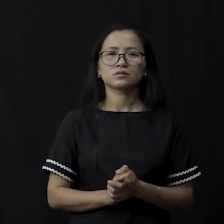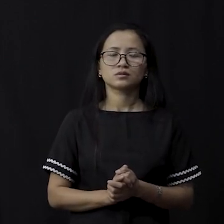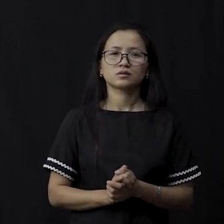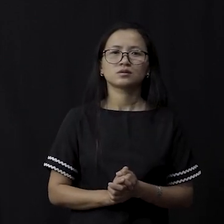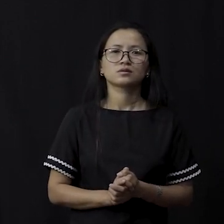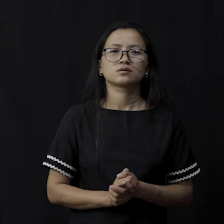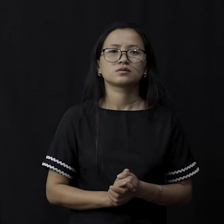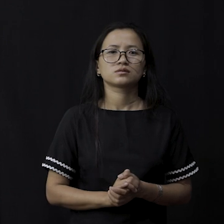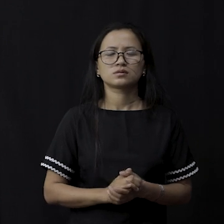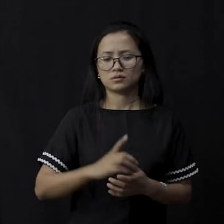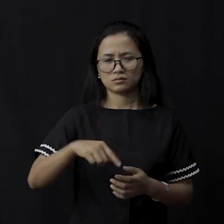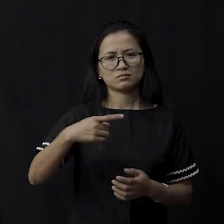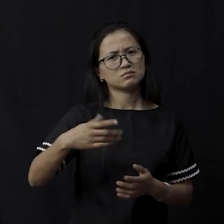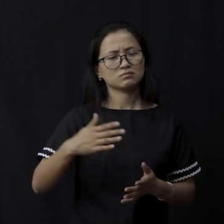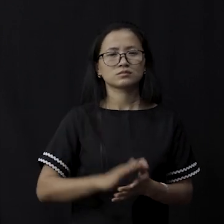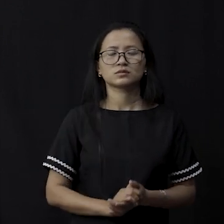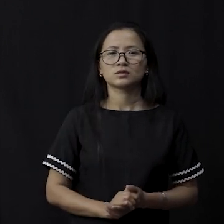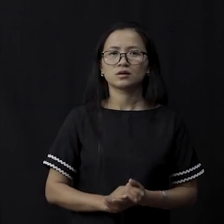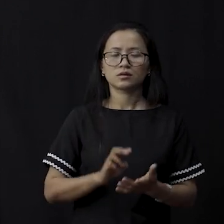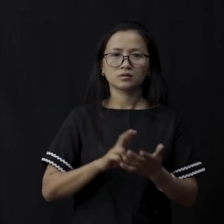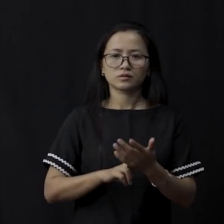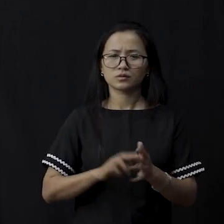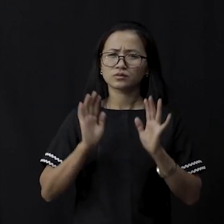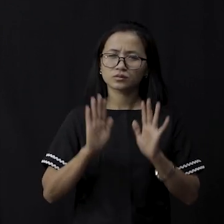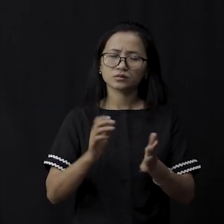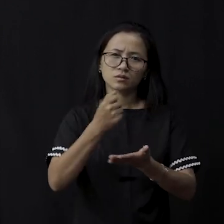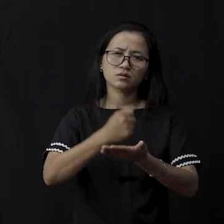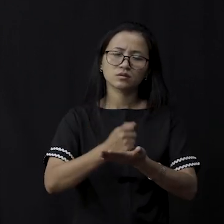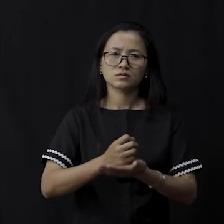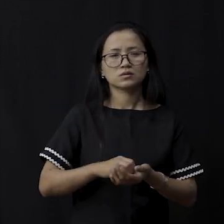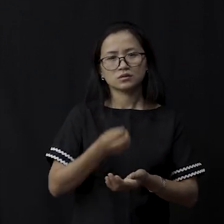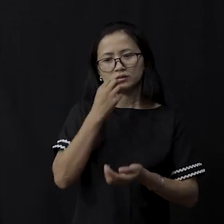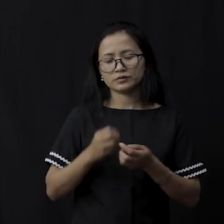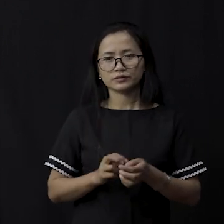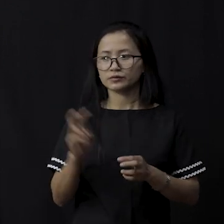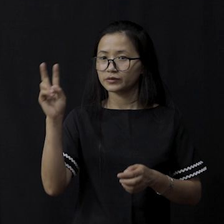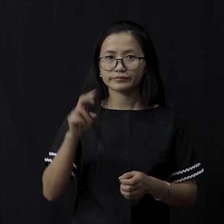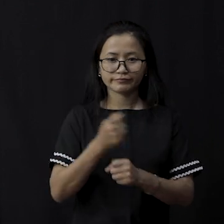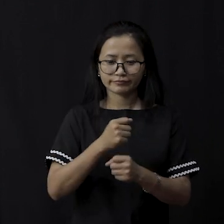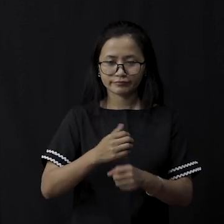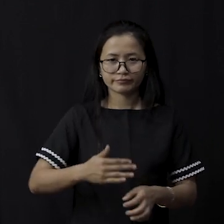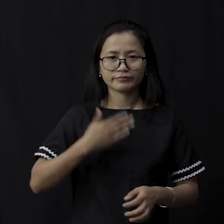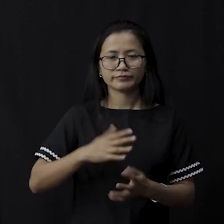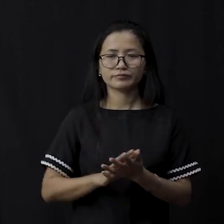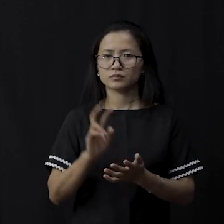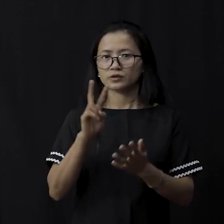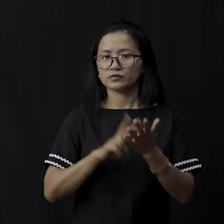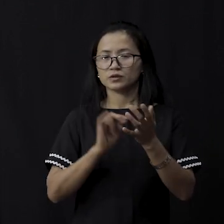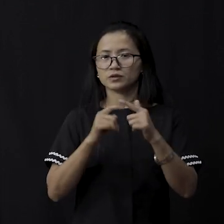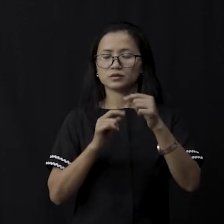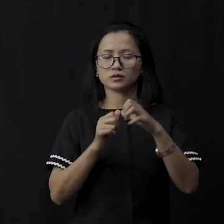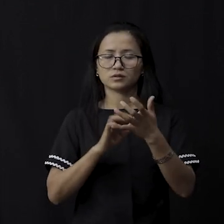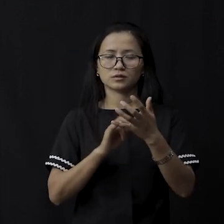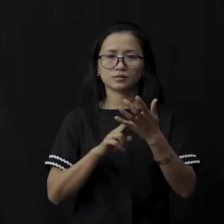Yes. Every now and then, your mommy said, you should have these green vegetables because they're very rich in vitamins, vitamins, vitamins.